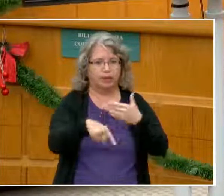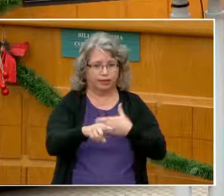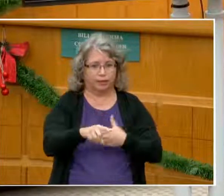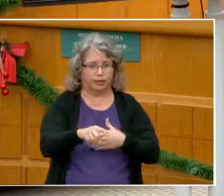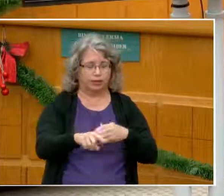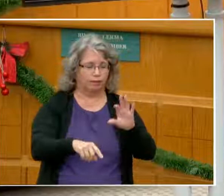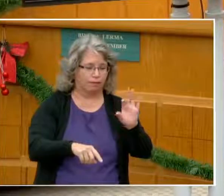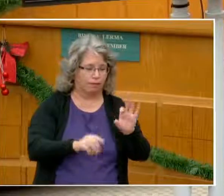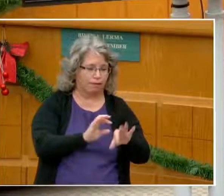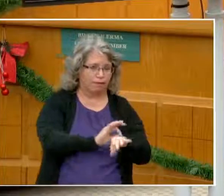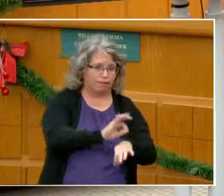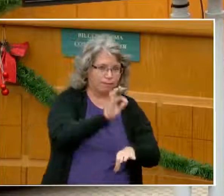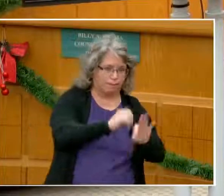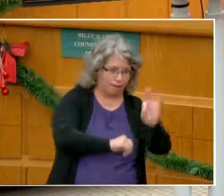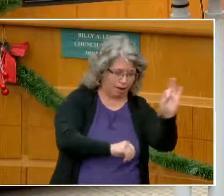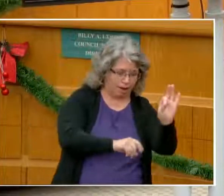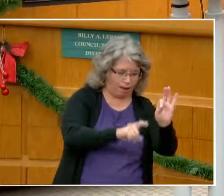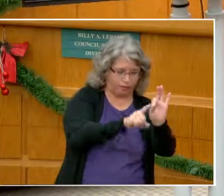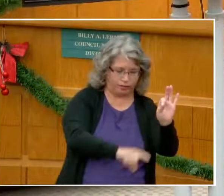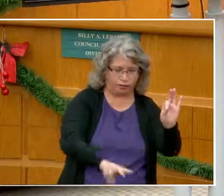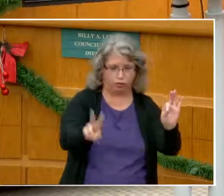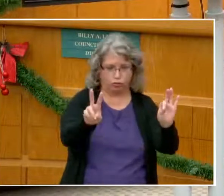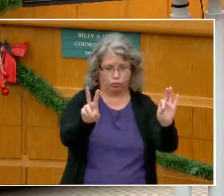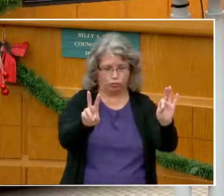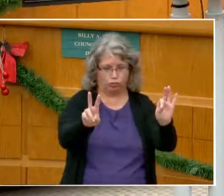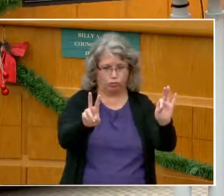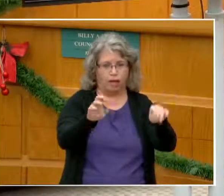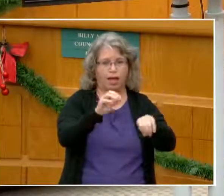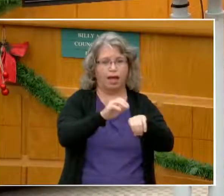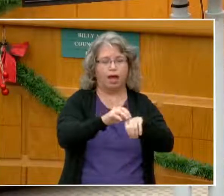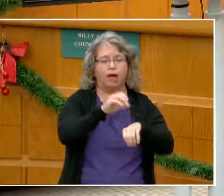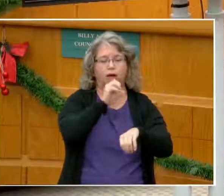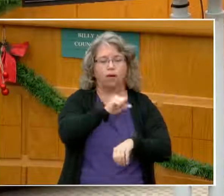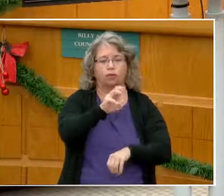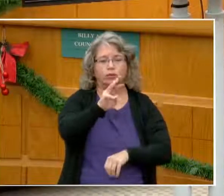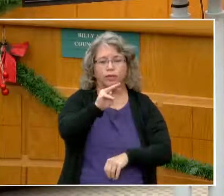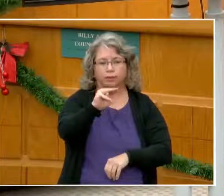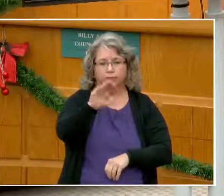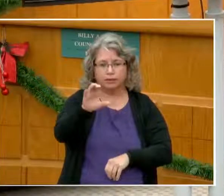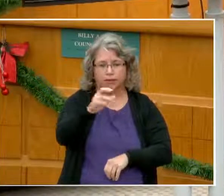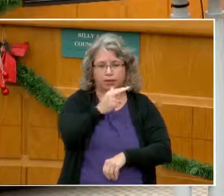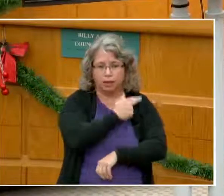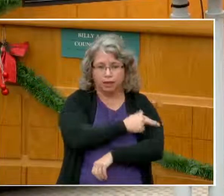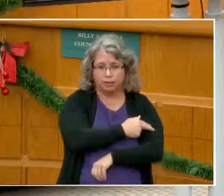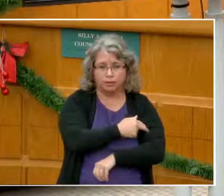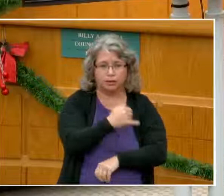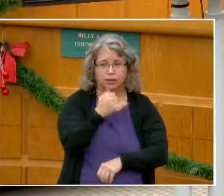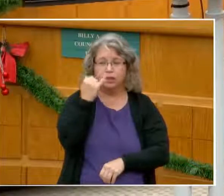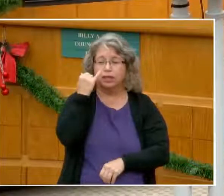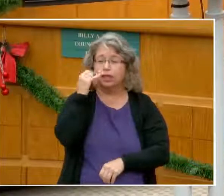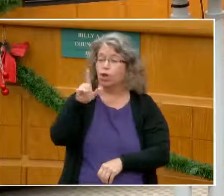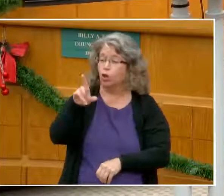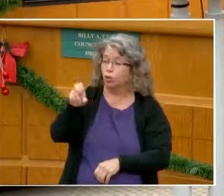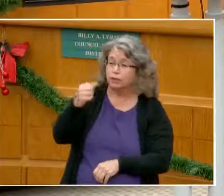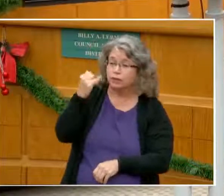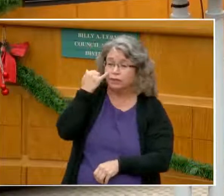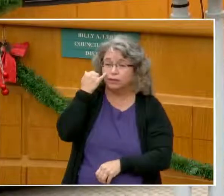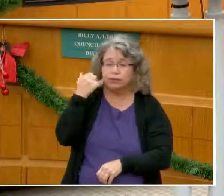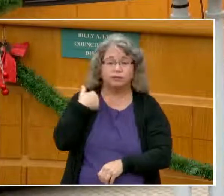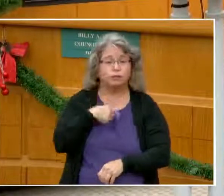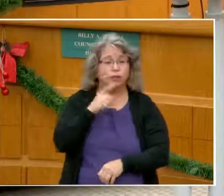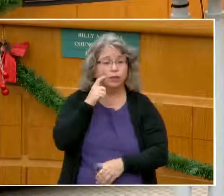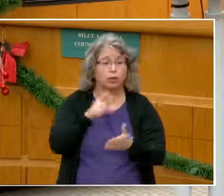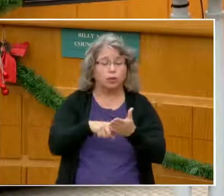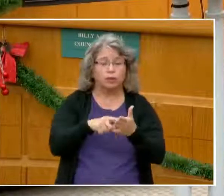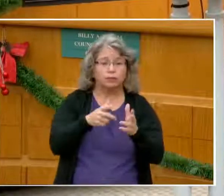from 9 a.m. to 2 p.m. at Memorial Hospital. If we see the lines too long, Lewis, if we see too much of a